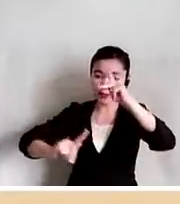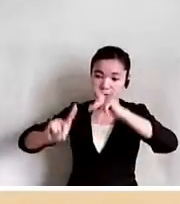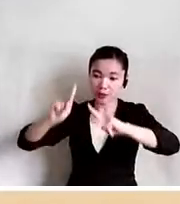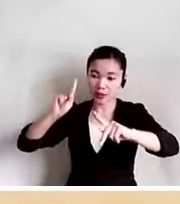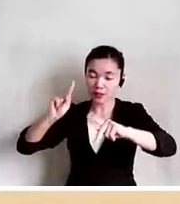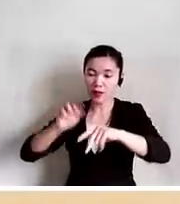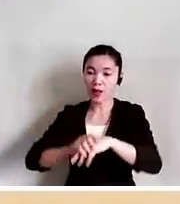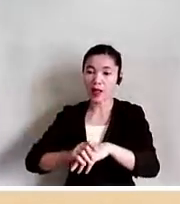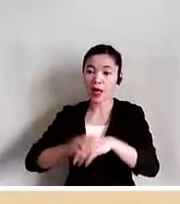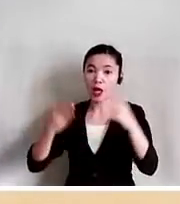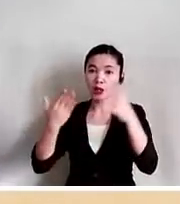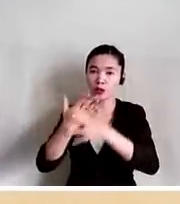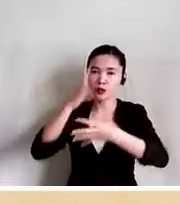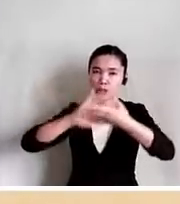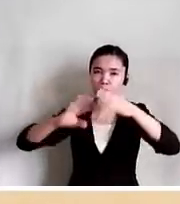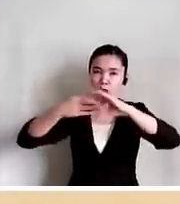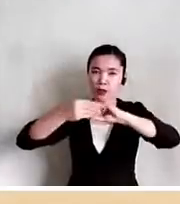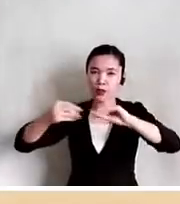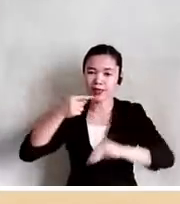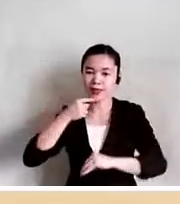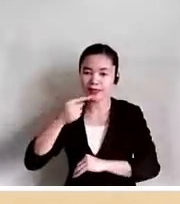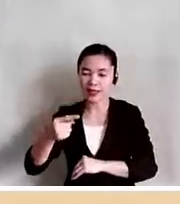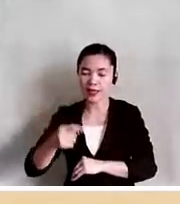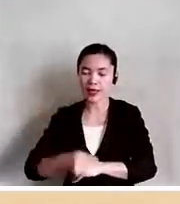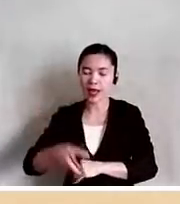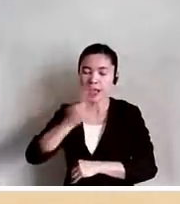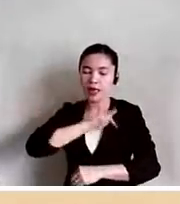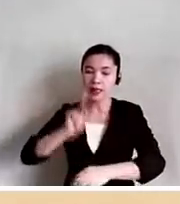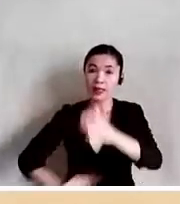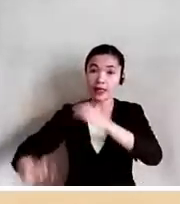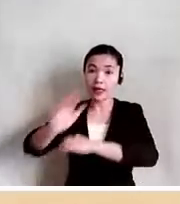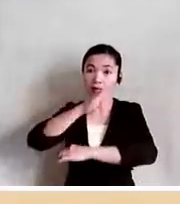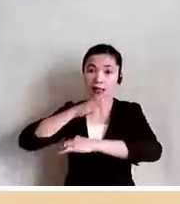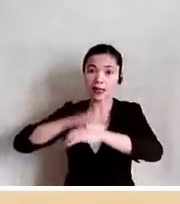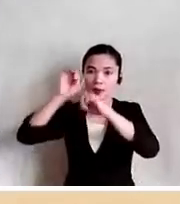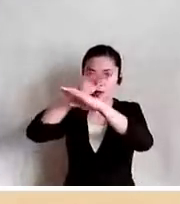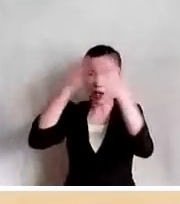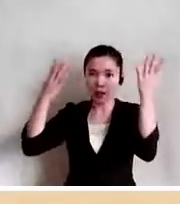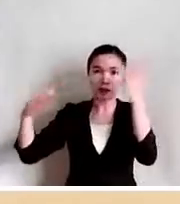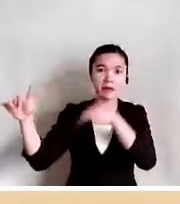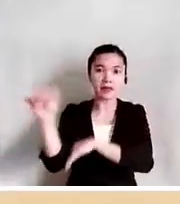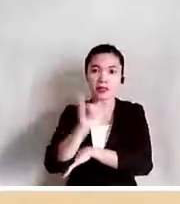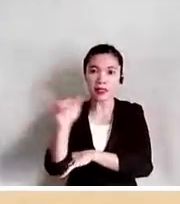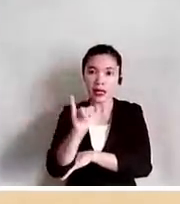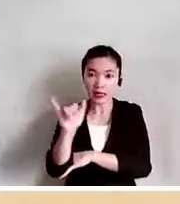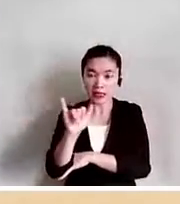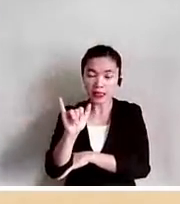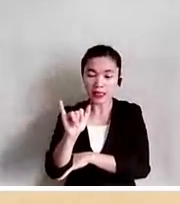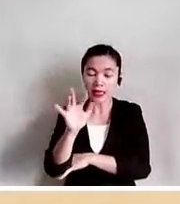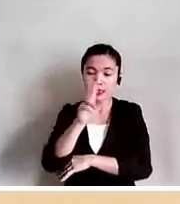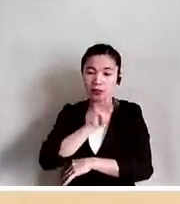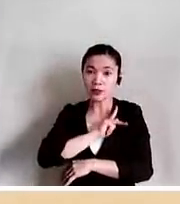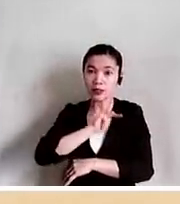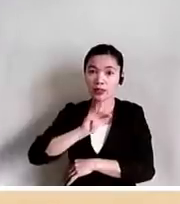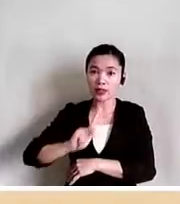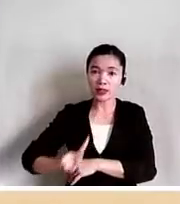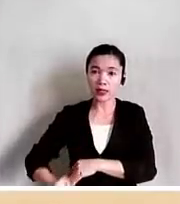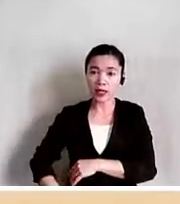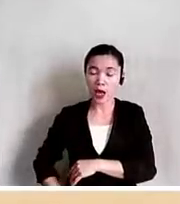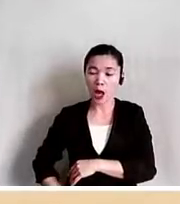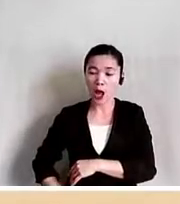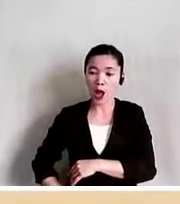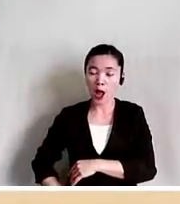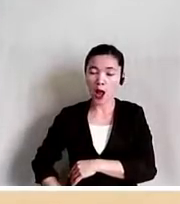parables, saying, the kingdom of heaven may be likened to a king who gave a wedding